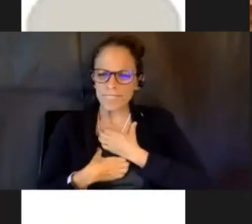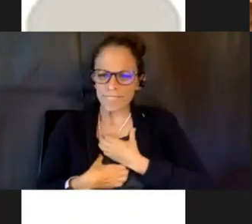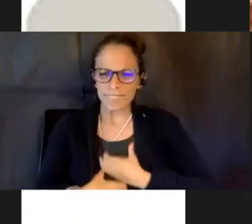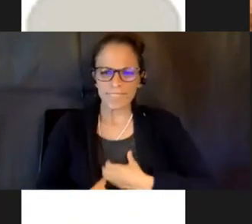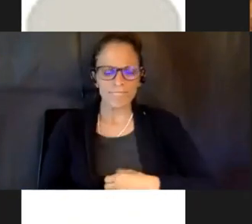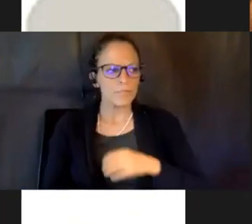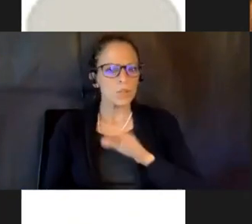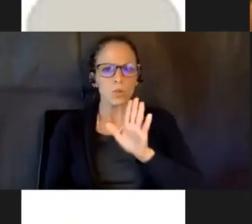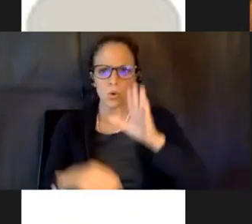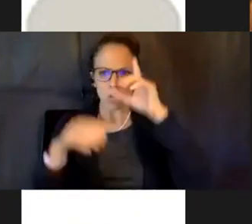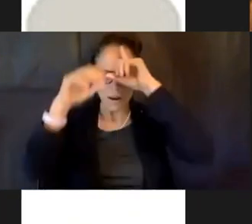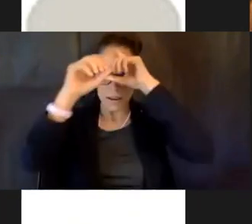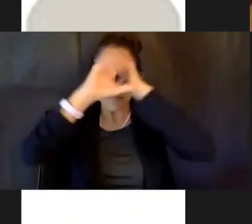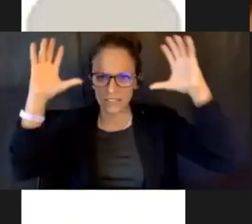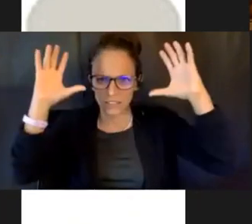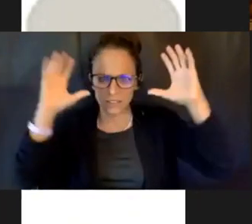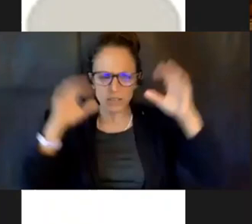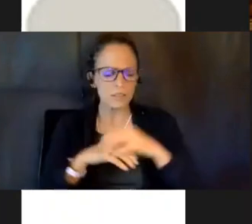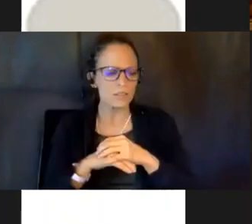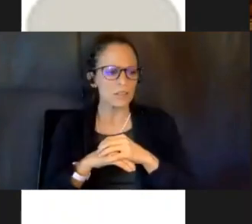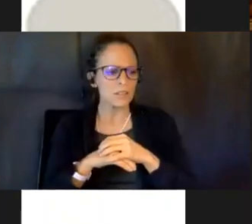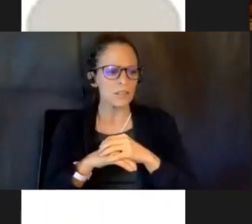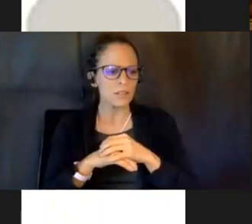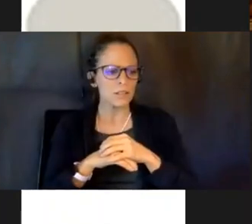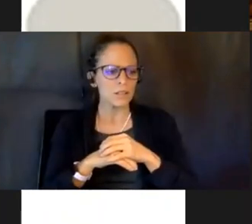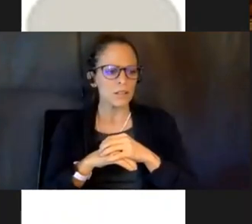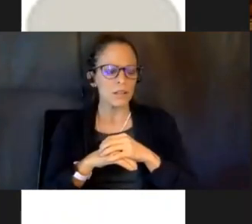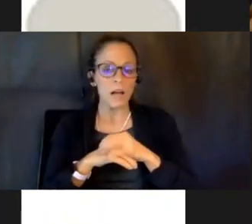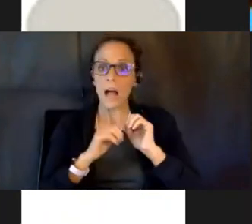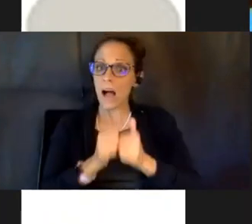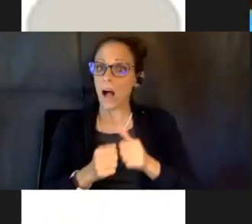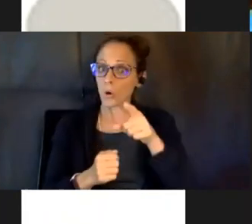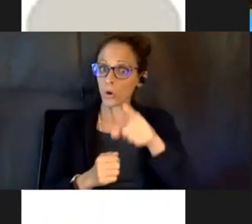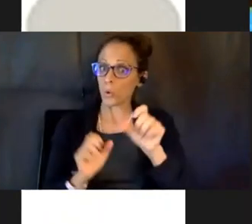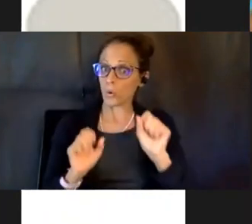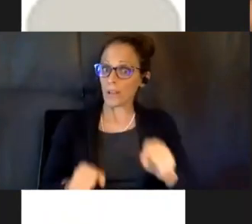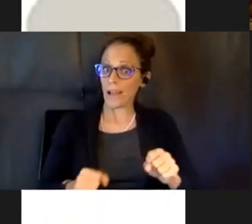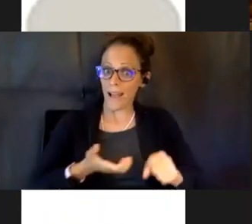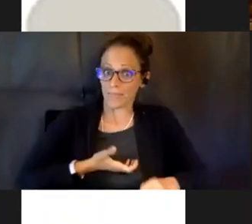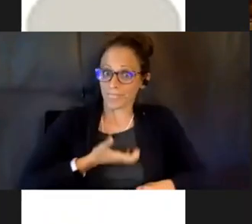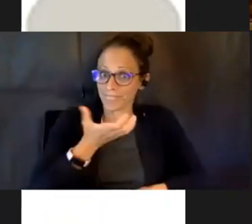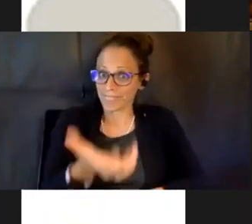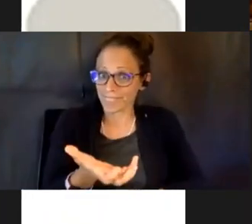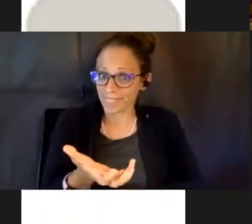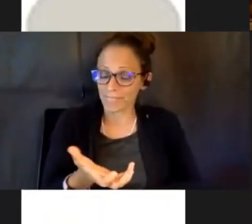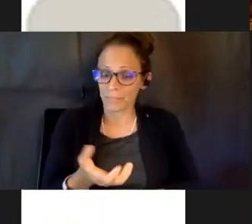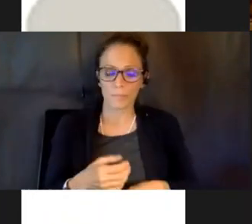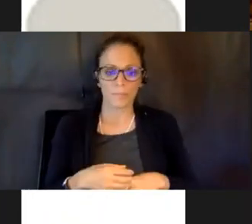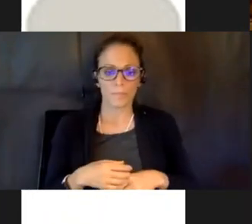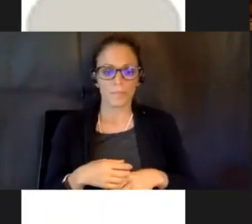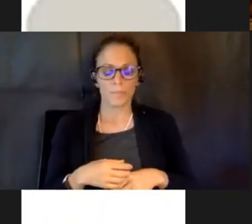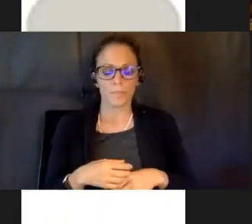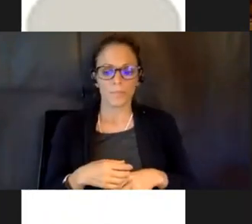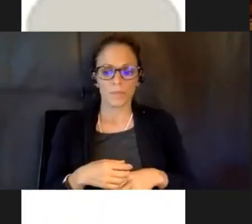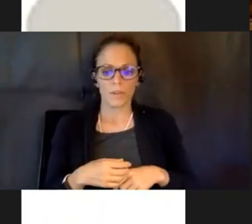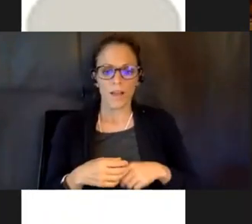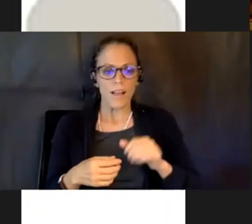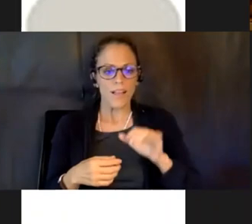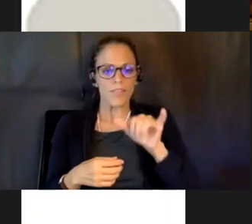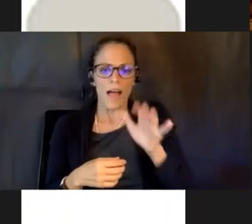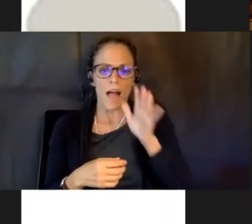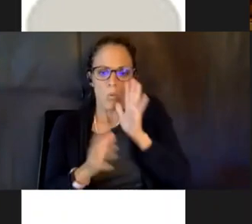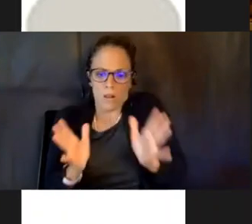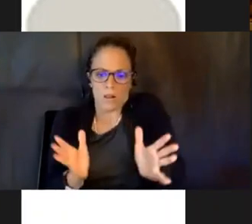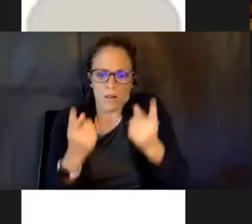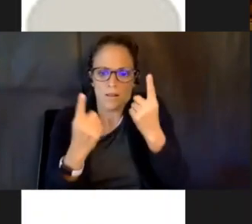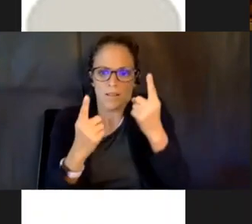to communicate that in a way that serves the vision and allows you to fully show up, that is what you have